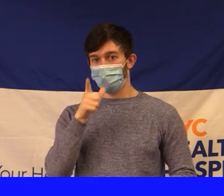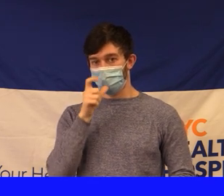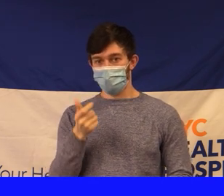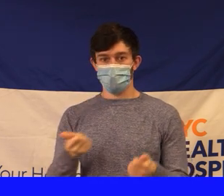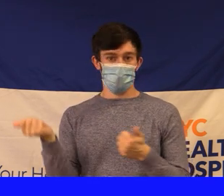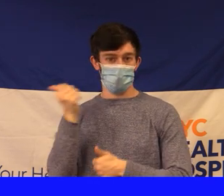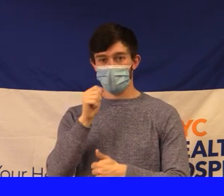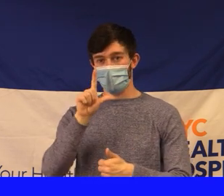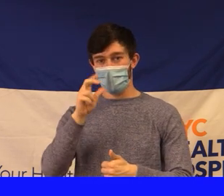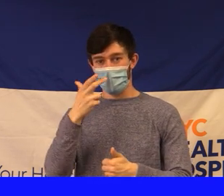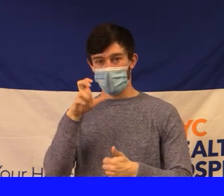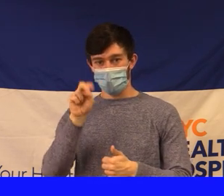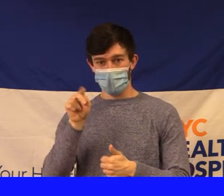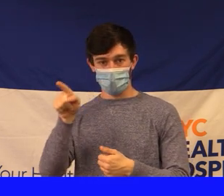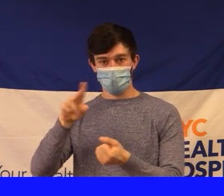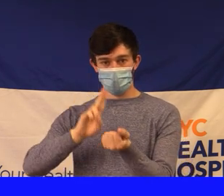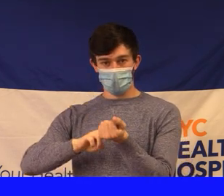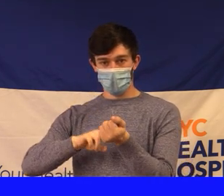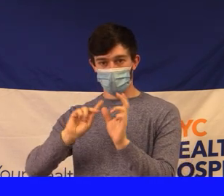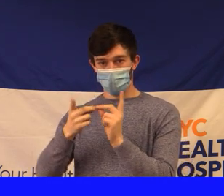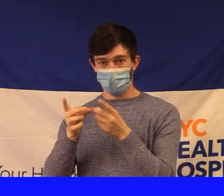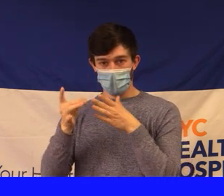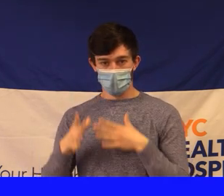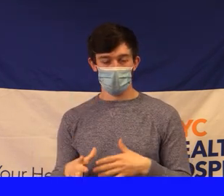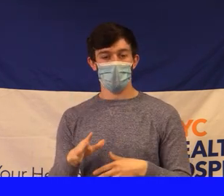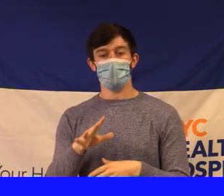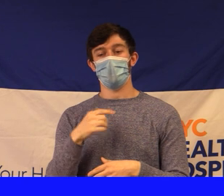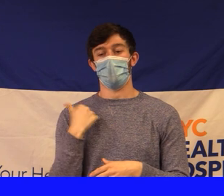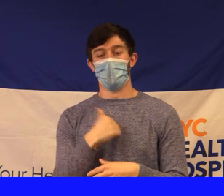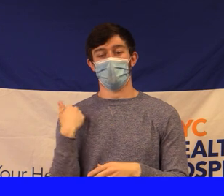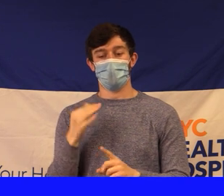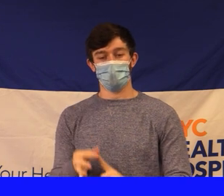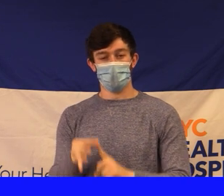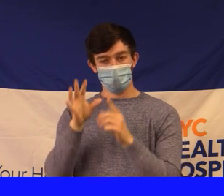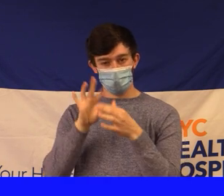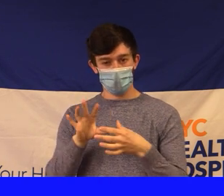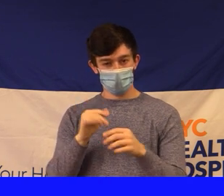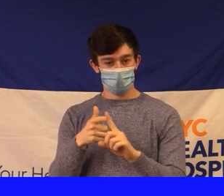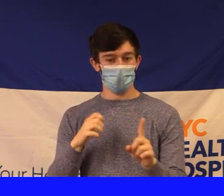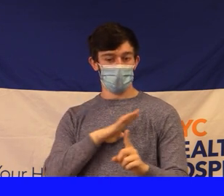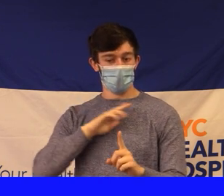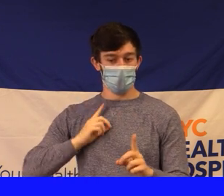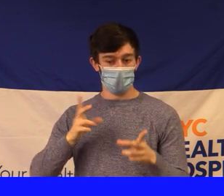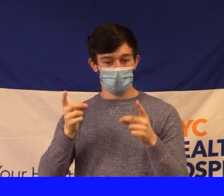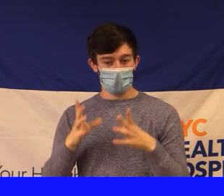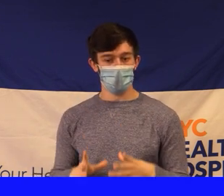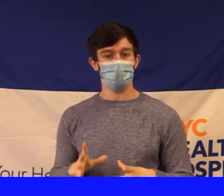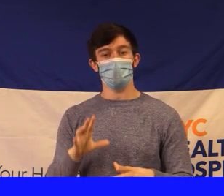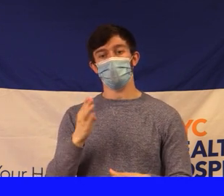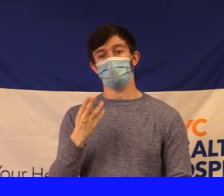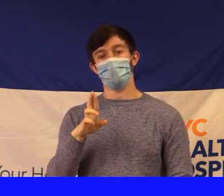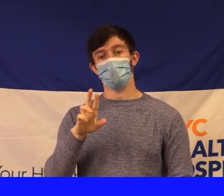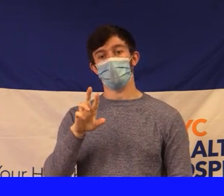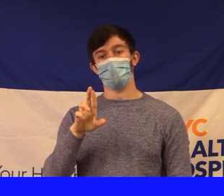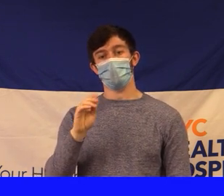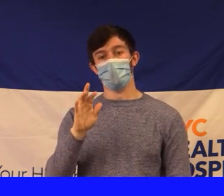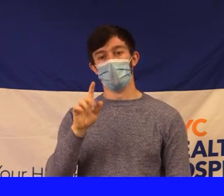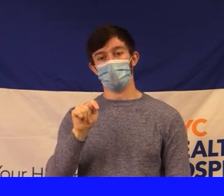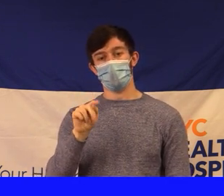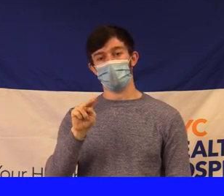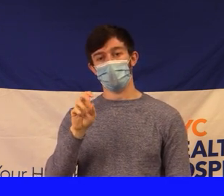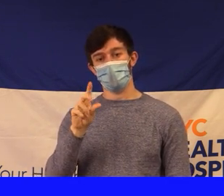Lehman. And we also have special messages from Board of Directors member Mr. Robert Nolan, and